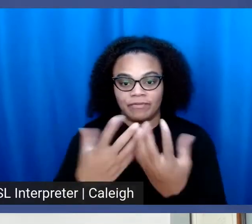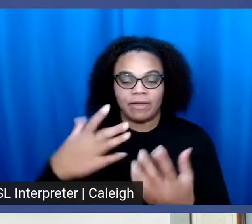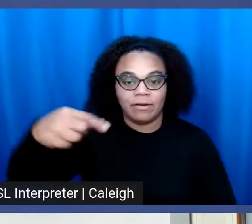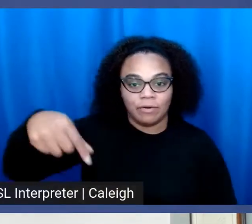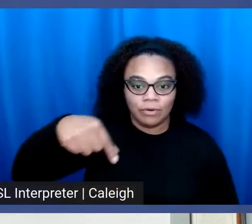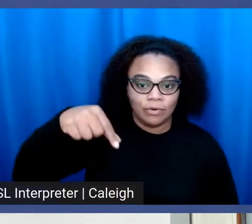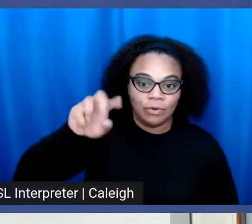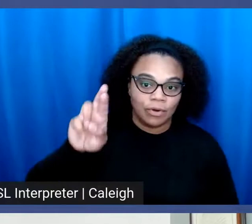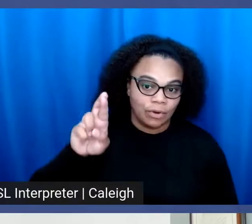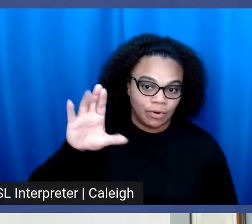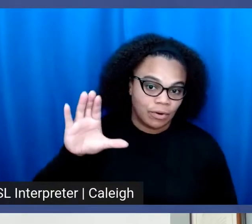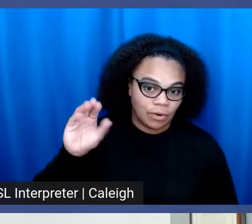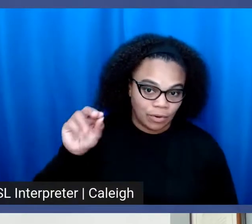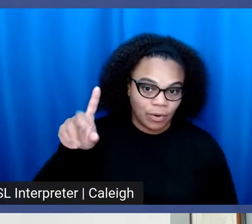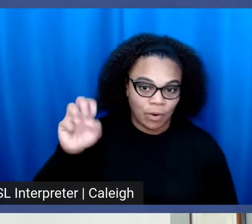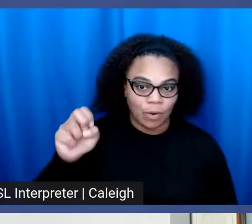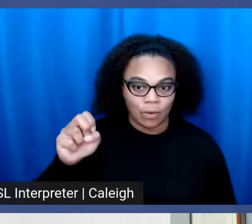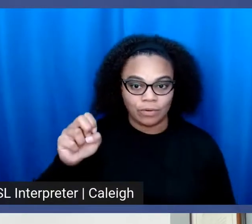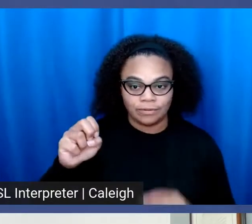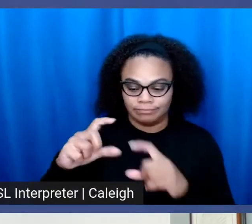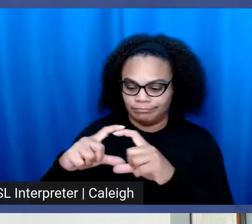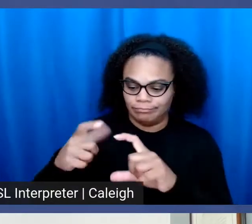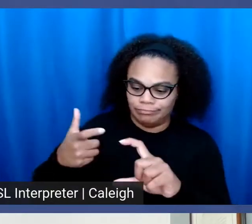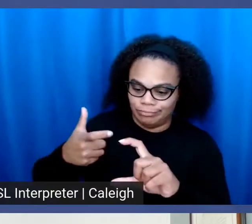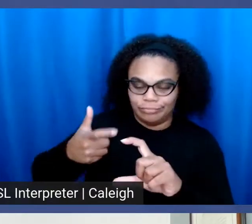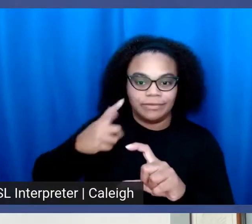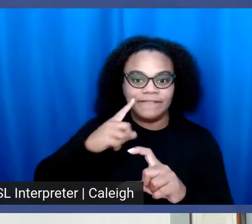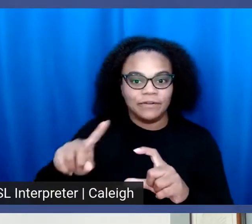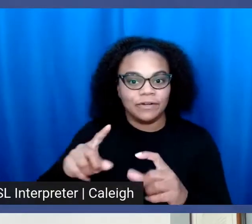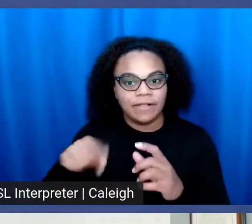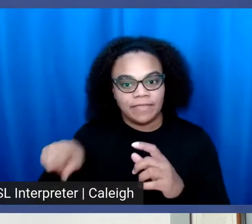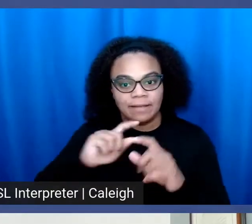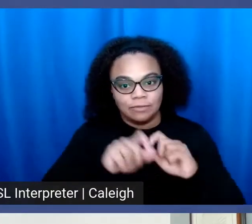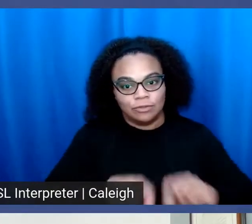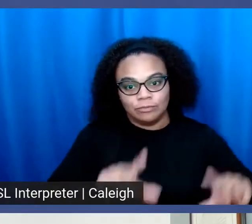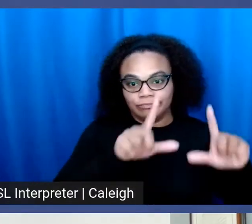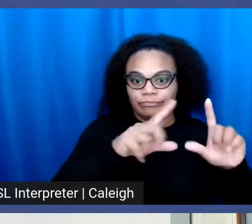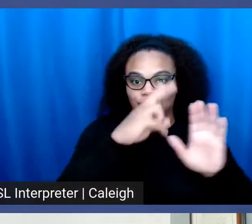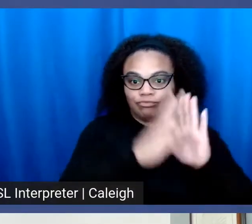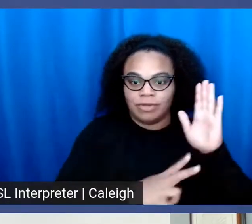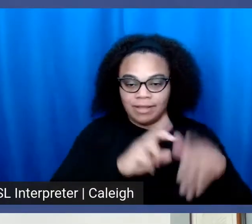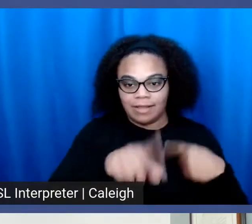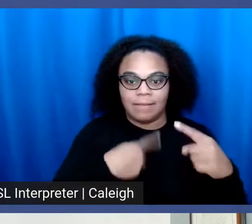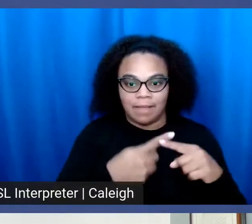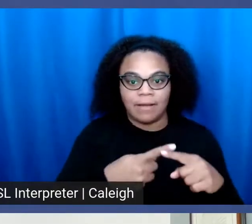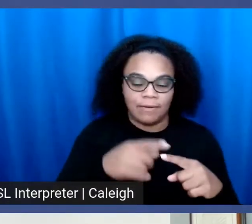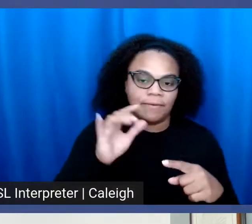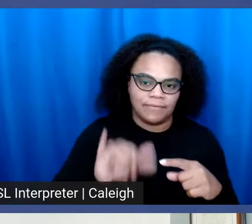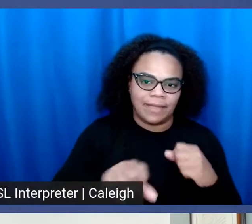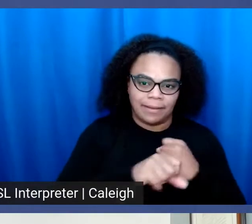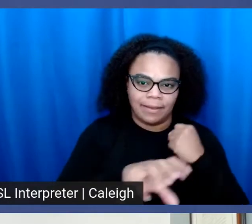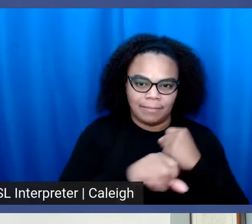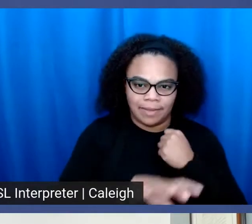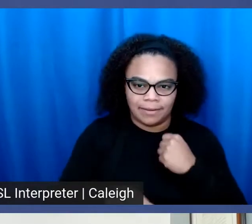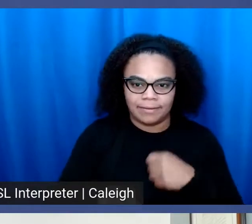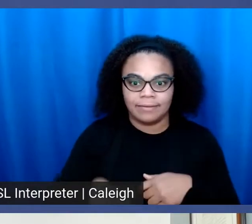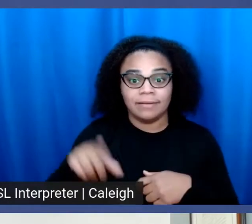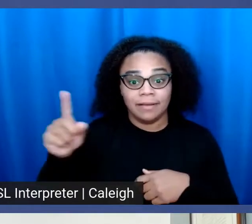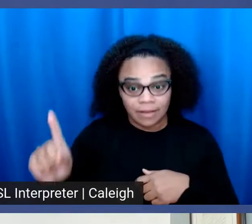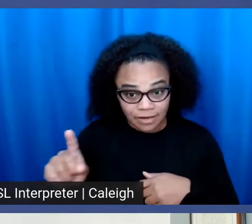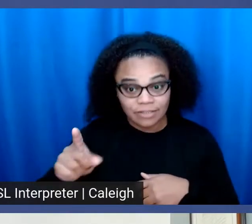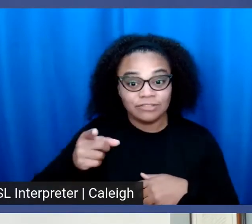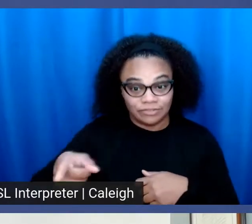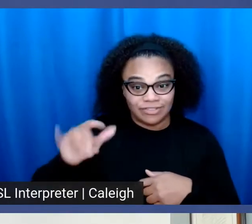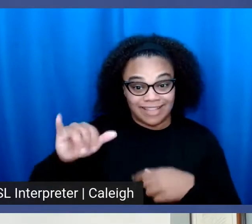suspended just for talking about the banning of books. So, what